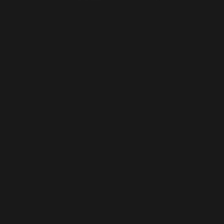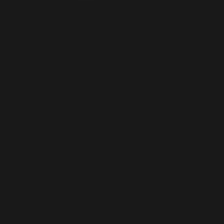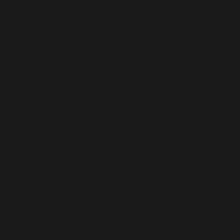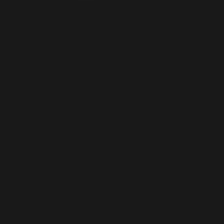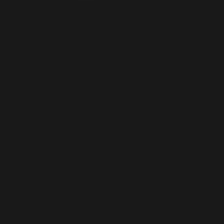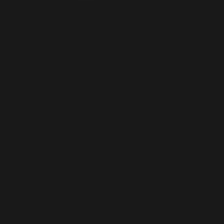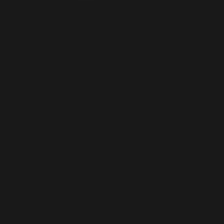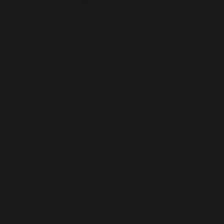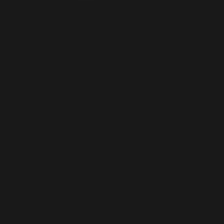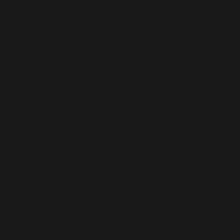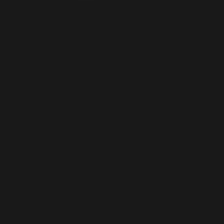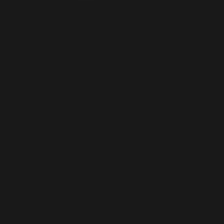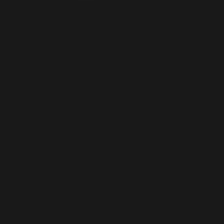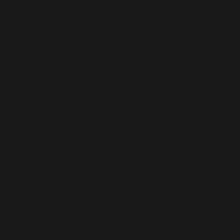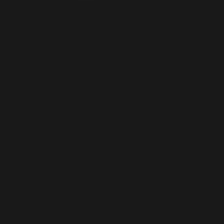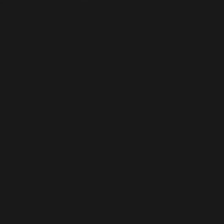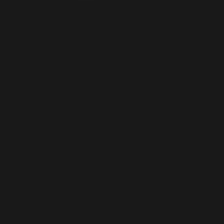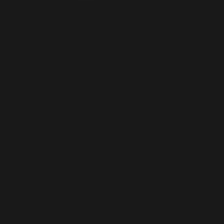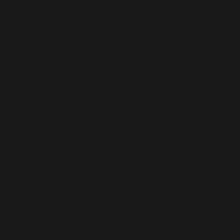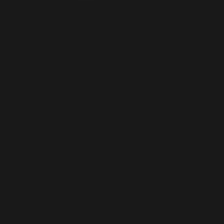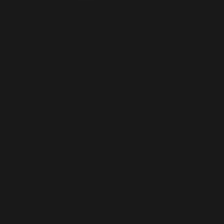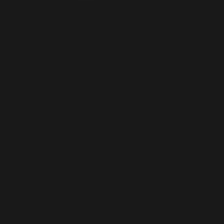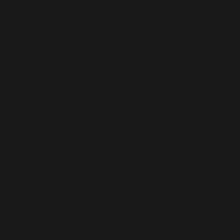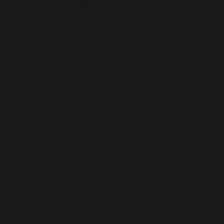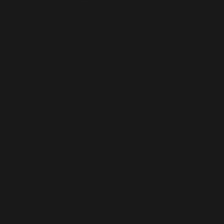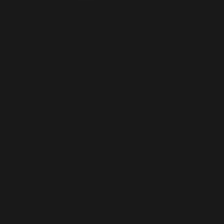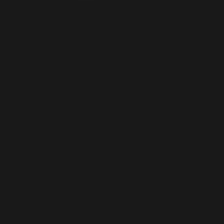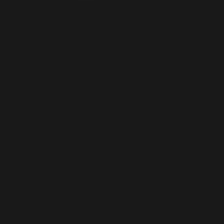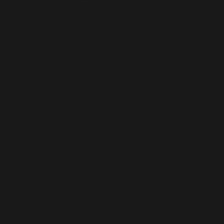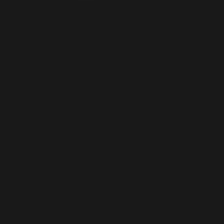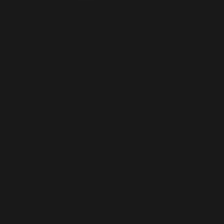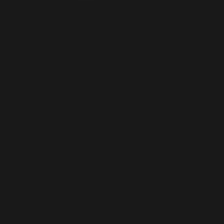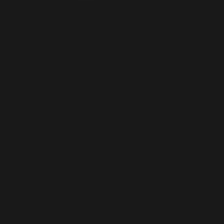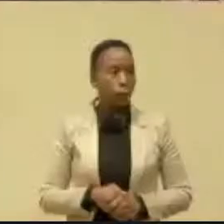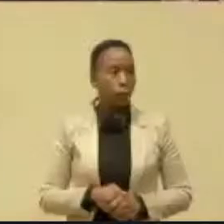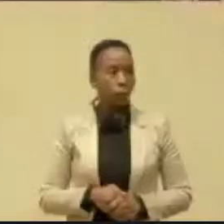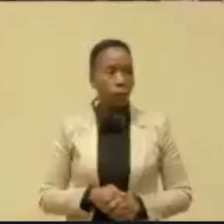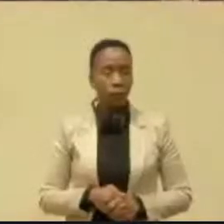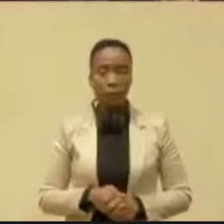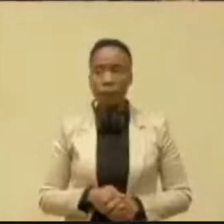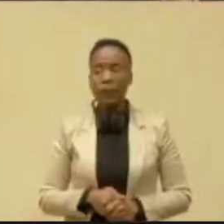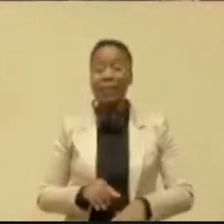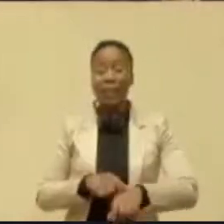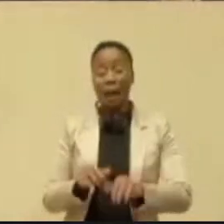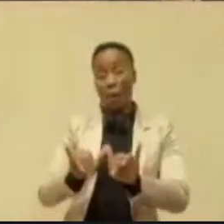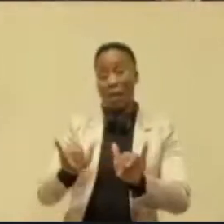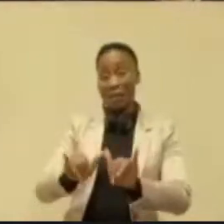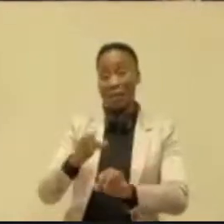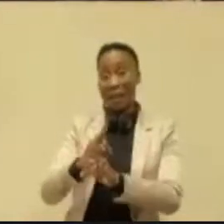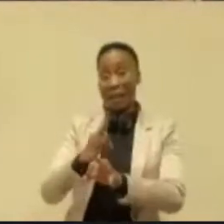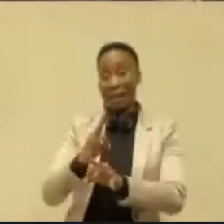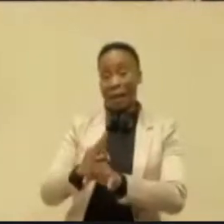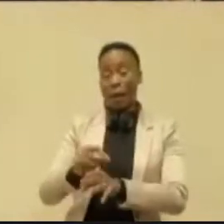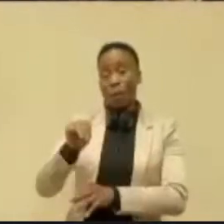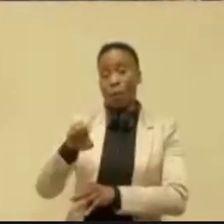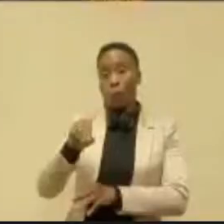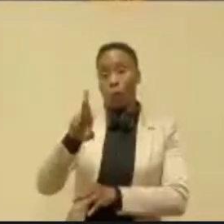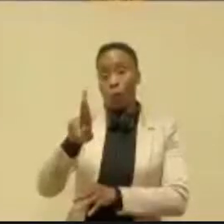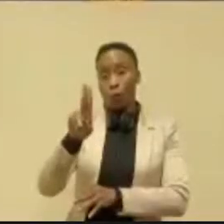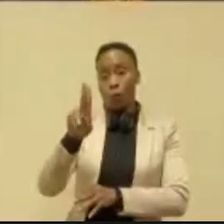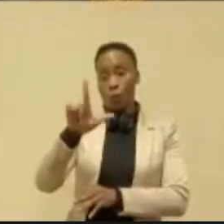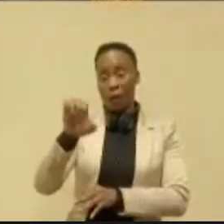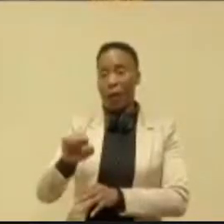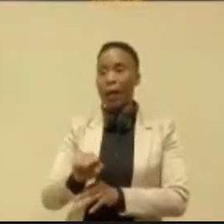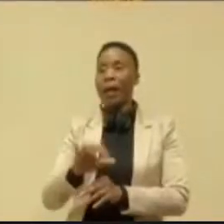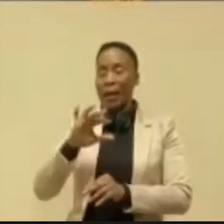deputy chair am i audible now while we are still waiting for them to the next speaker's counselors